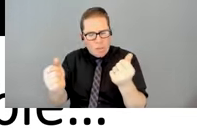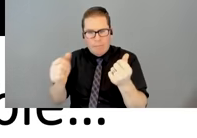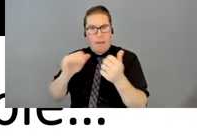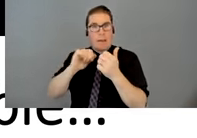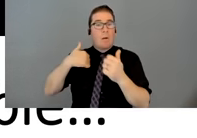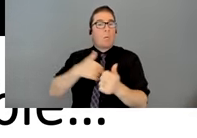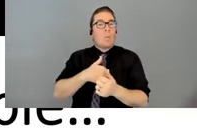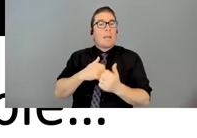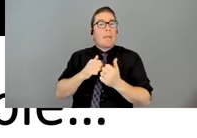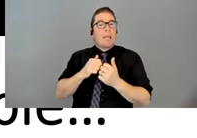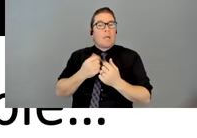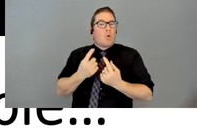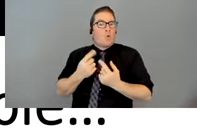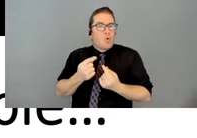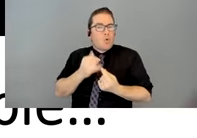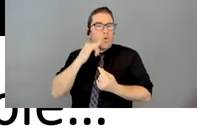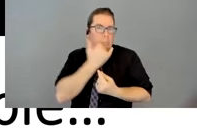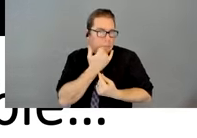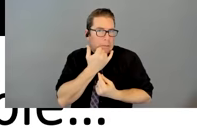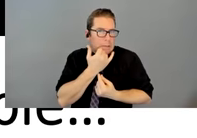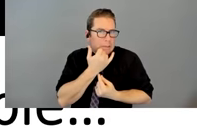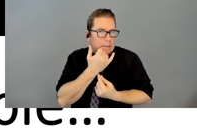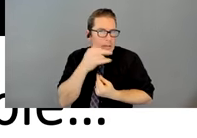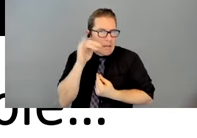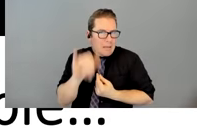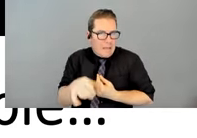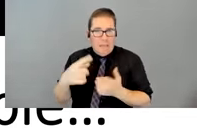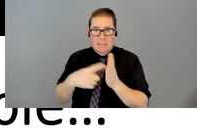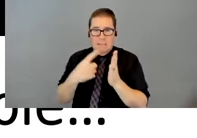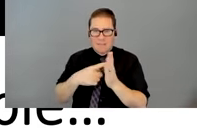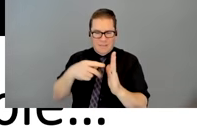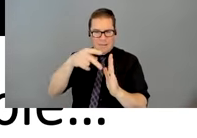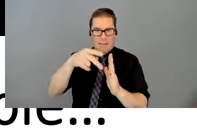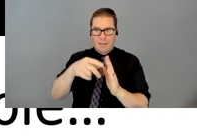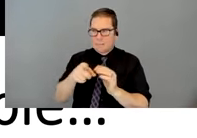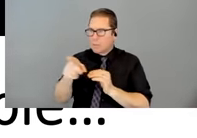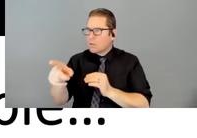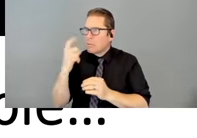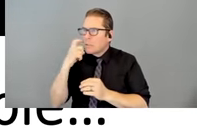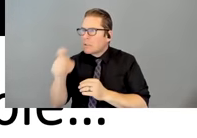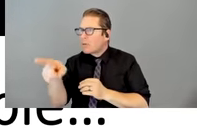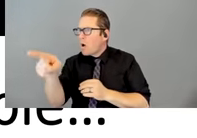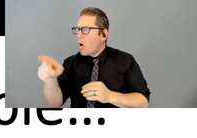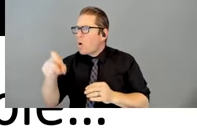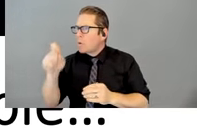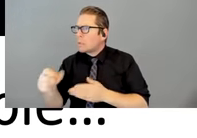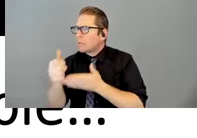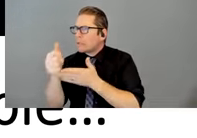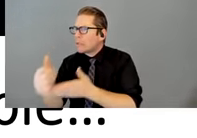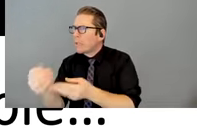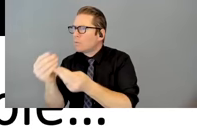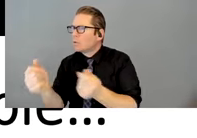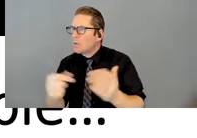unclear policies or the enforcement is not clear. Lack of consistent